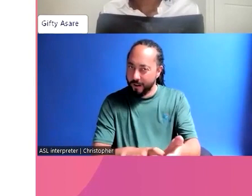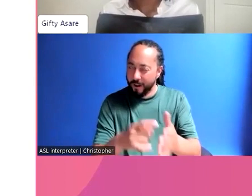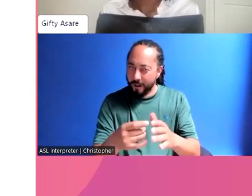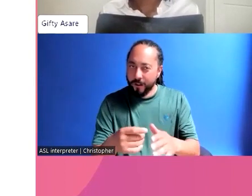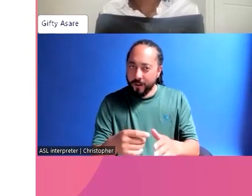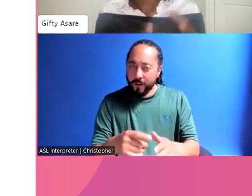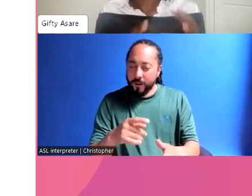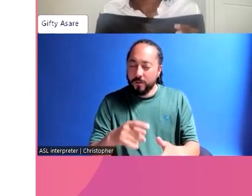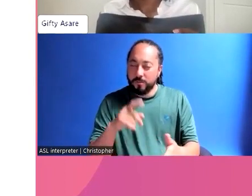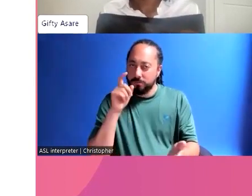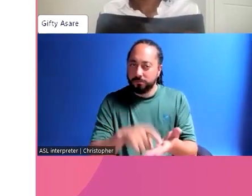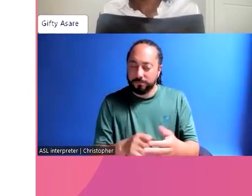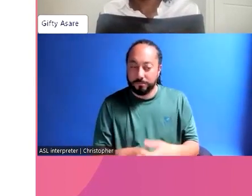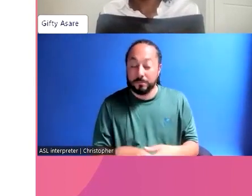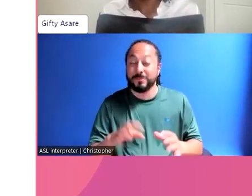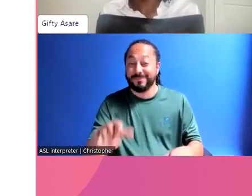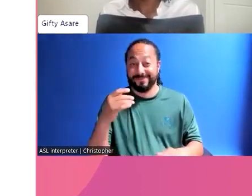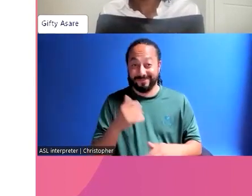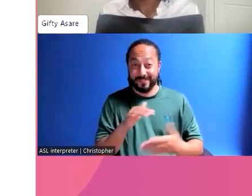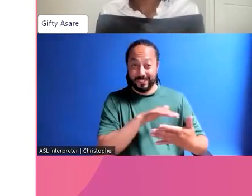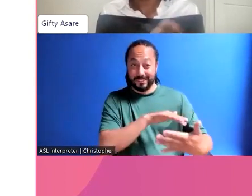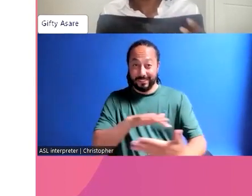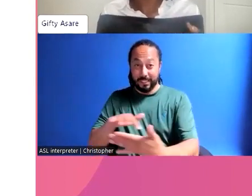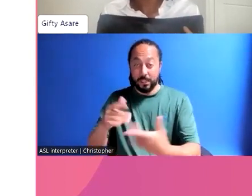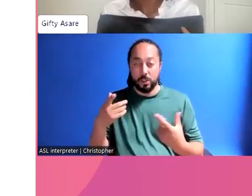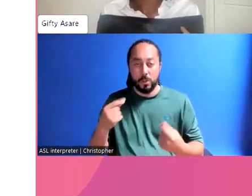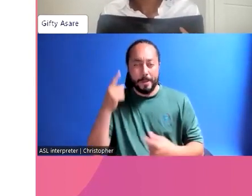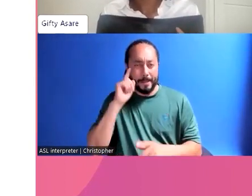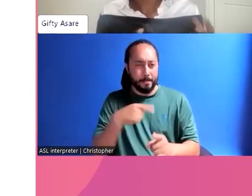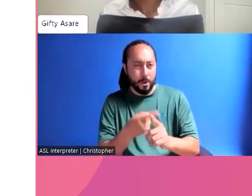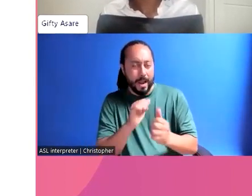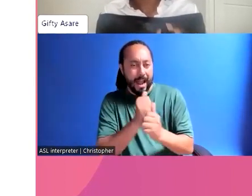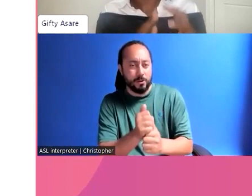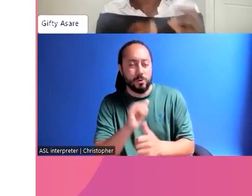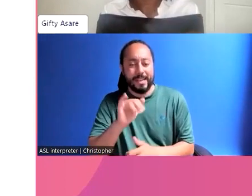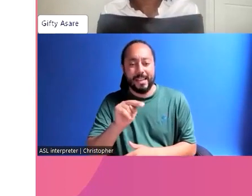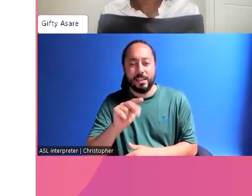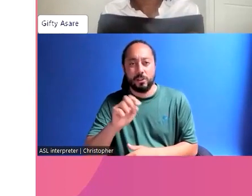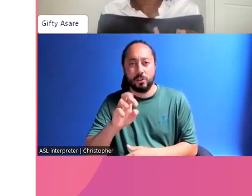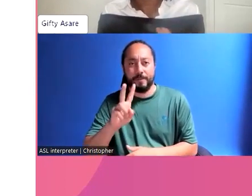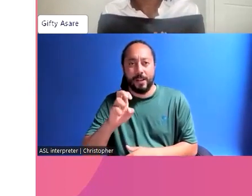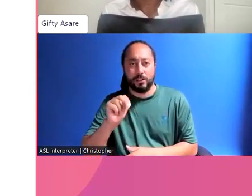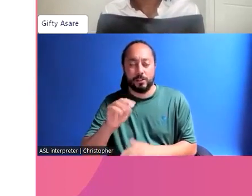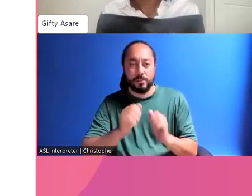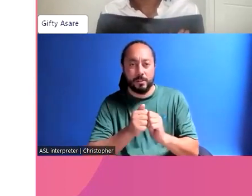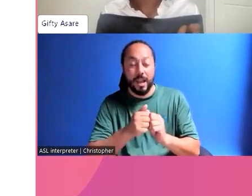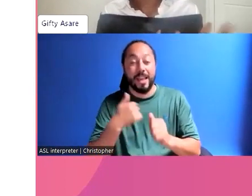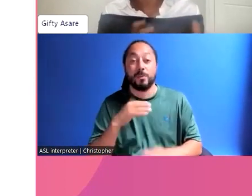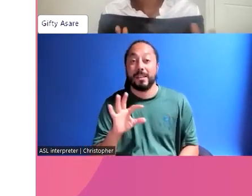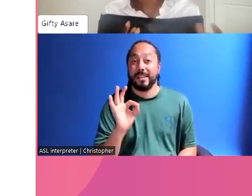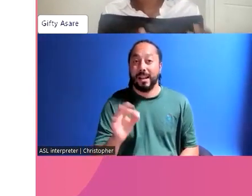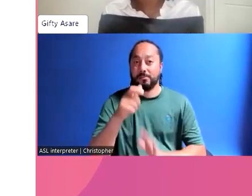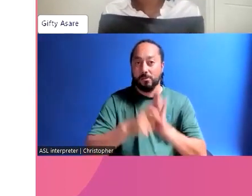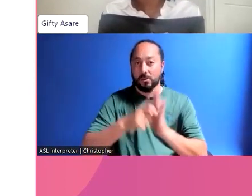the studies, when we were looking at the interventions, we essentially had about 9 works that were focused on interventions,